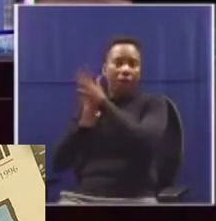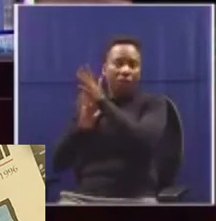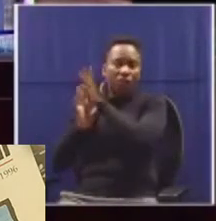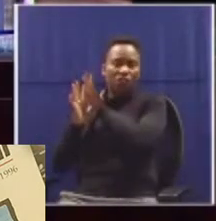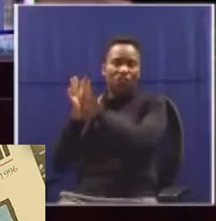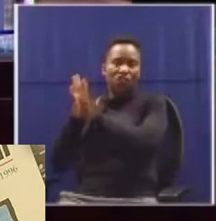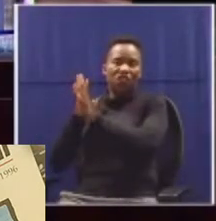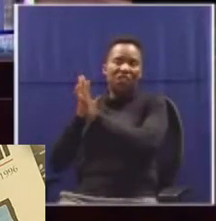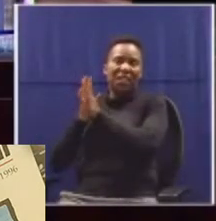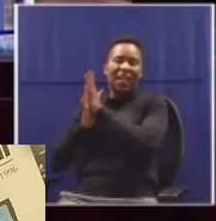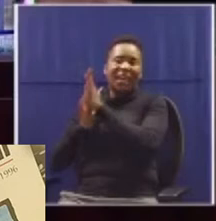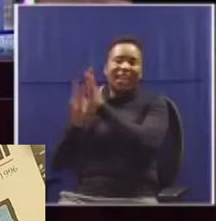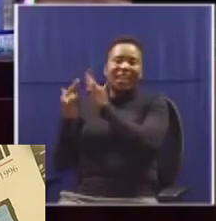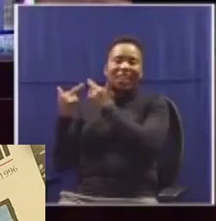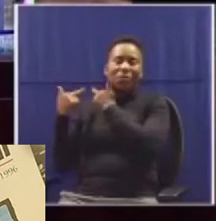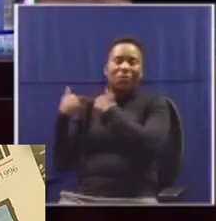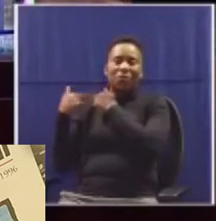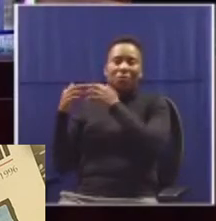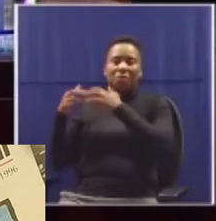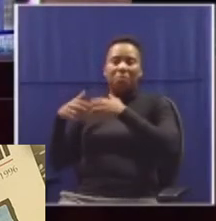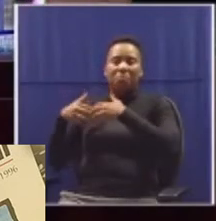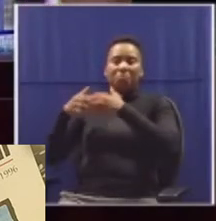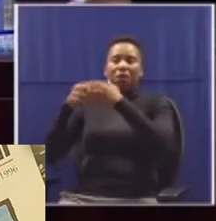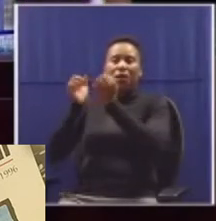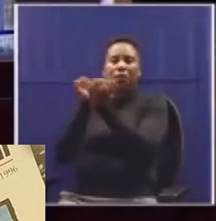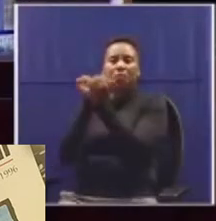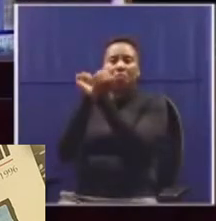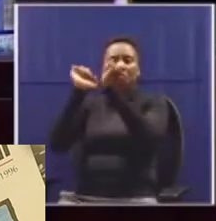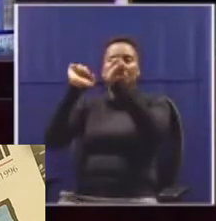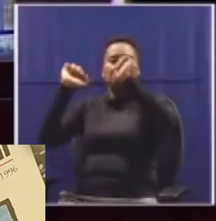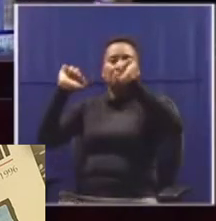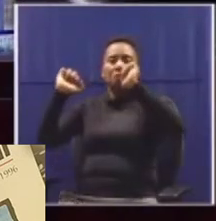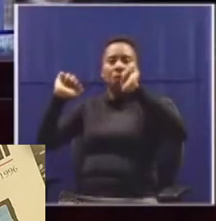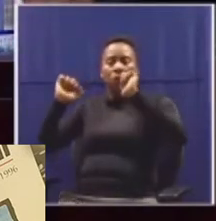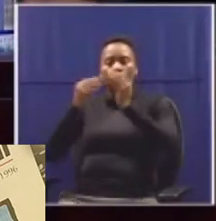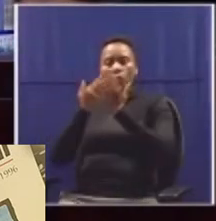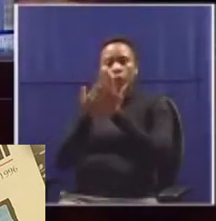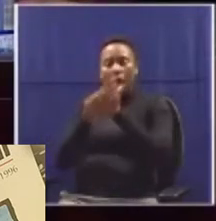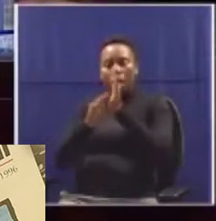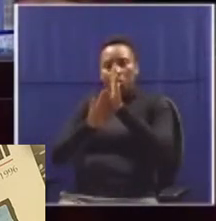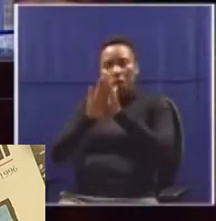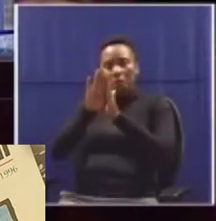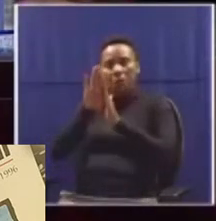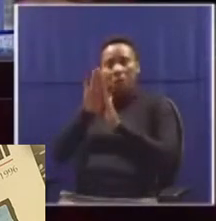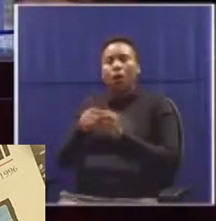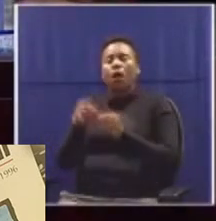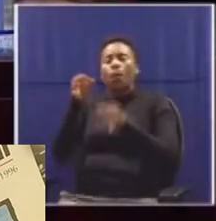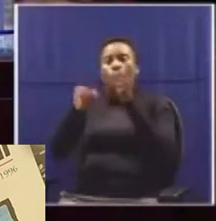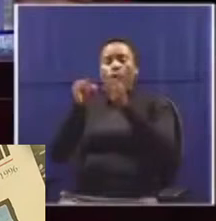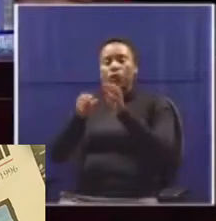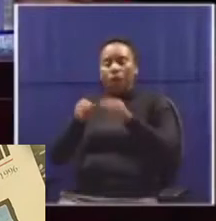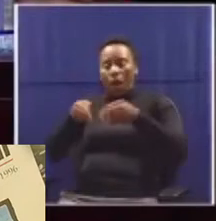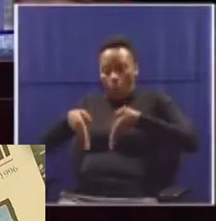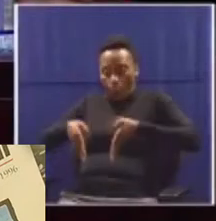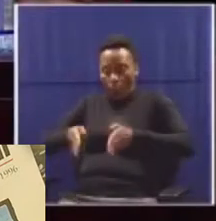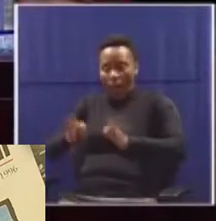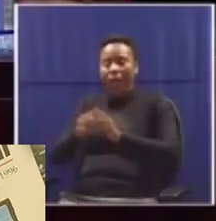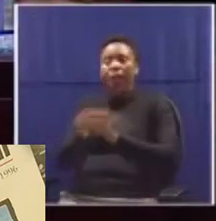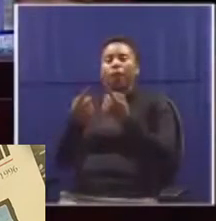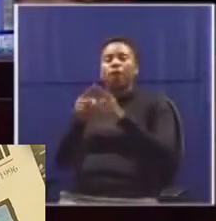form The Liberation movement to to charge a progressive political path for the majority of our